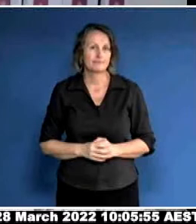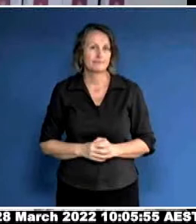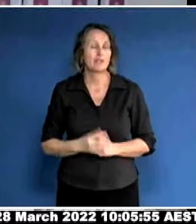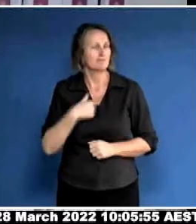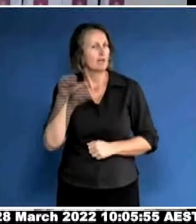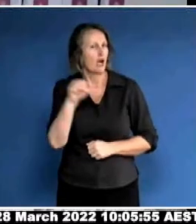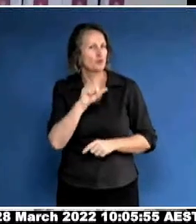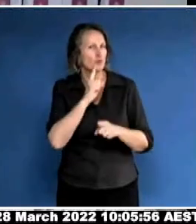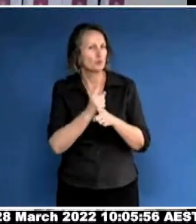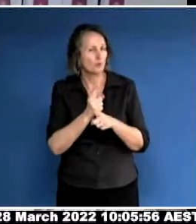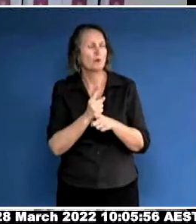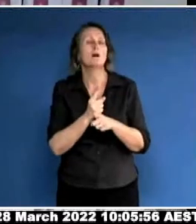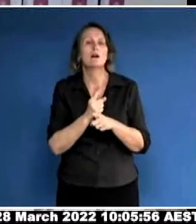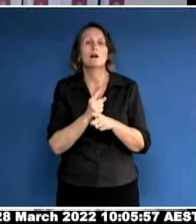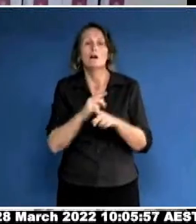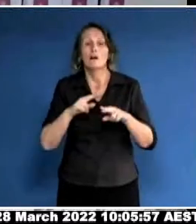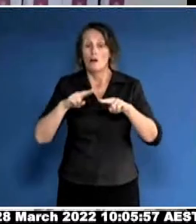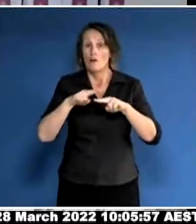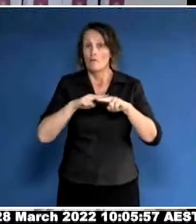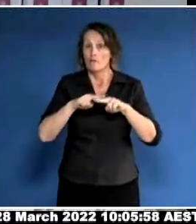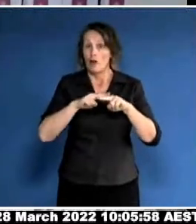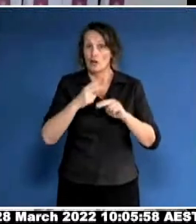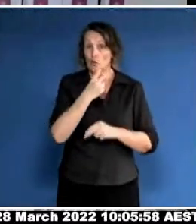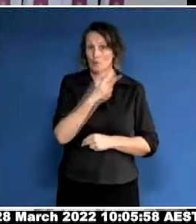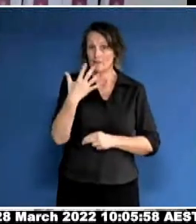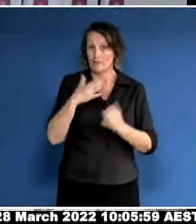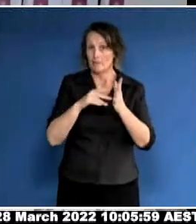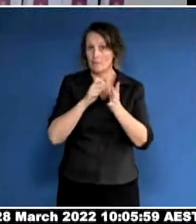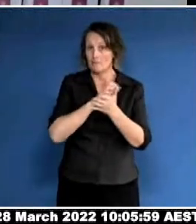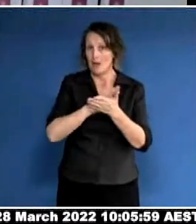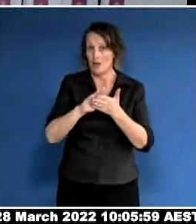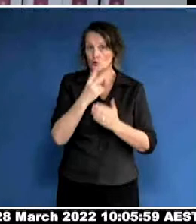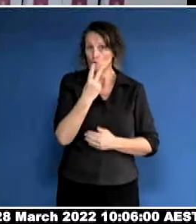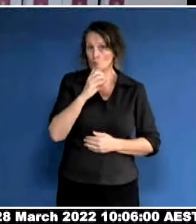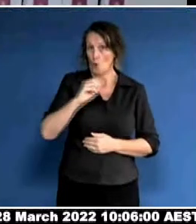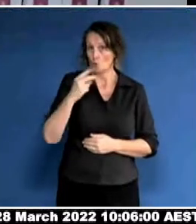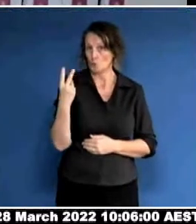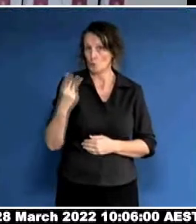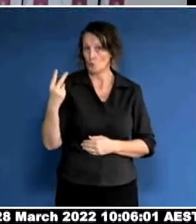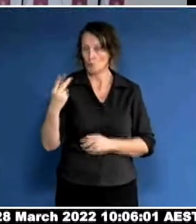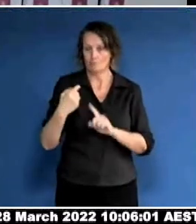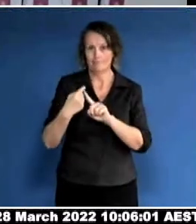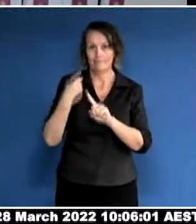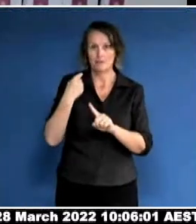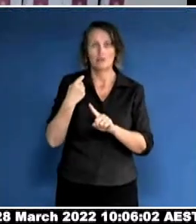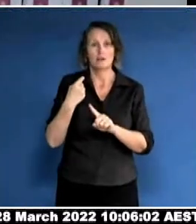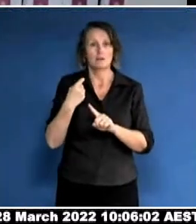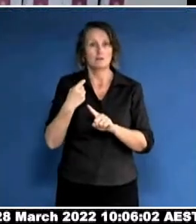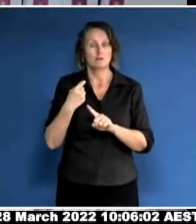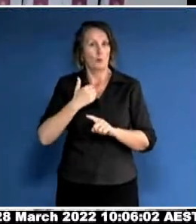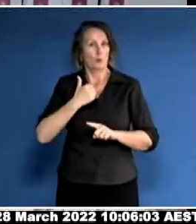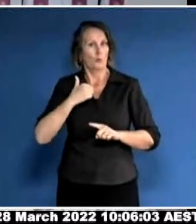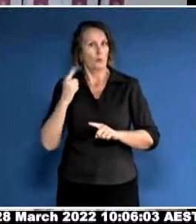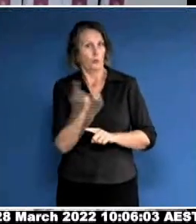On Friday, the 25th of March, 2022, the Royal Commission published an issues paper on the impact of